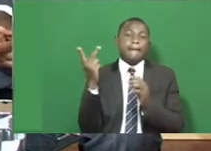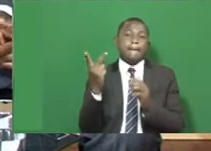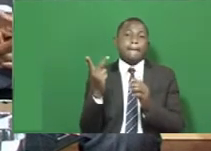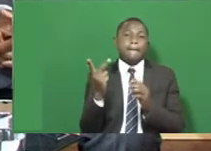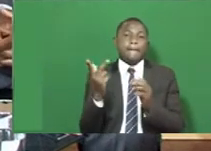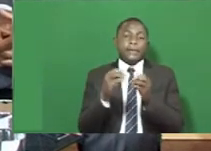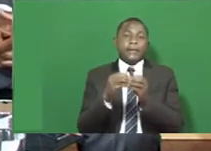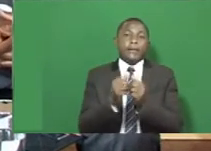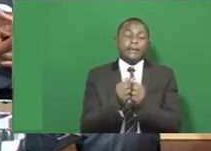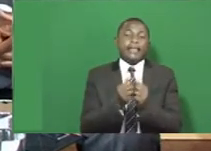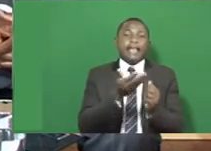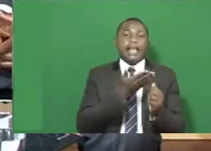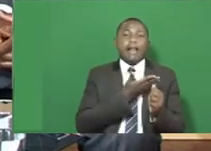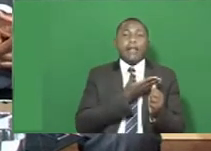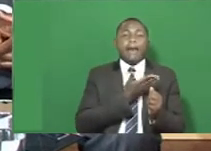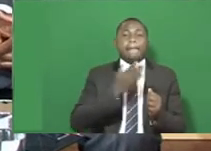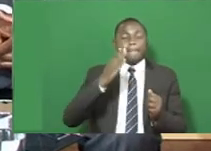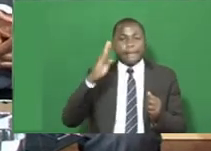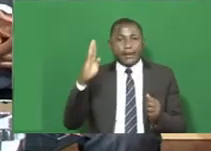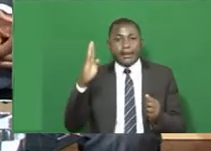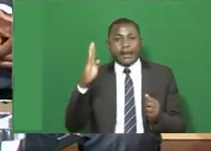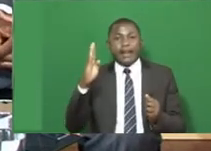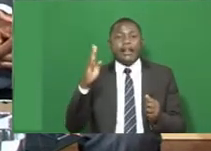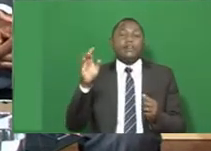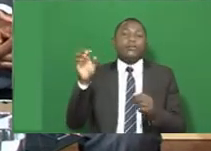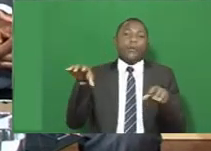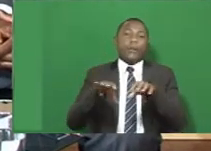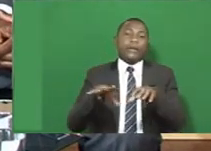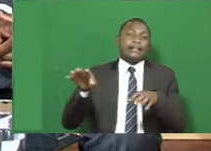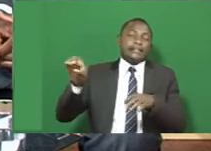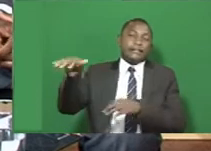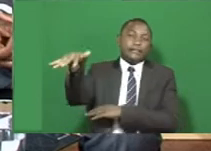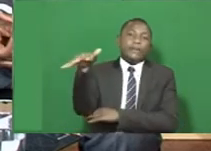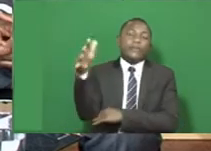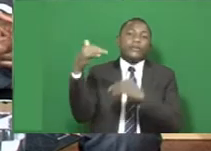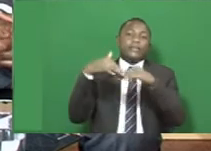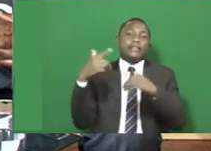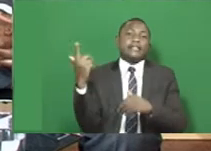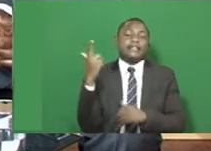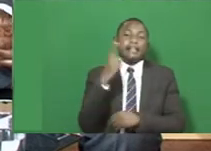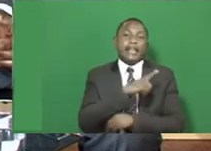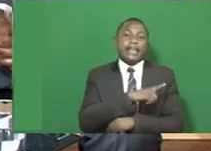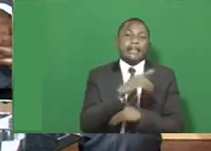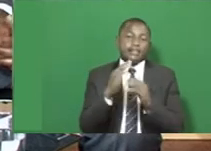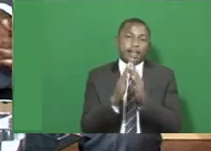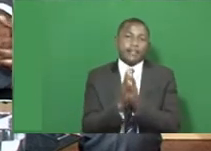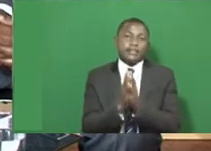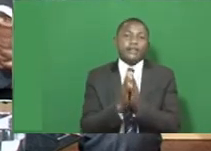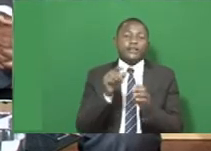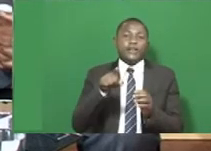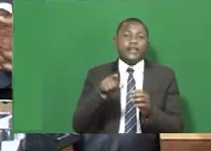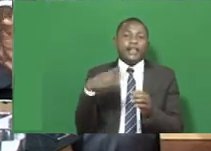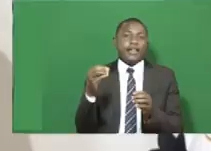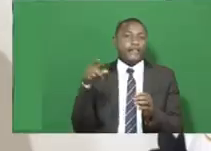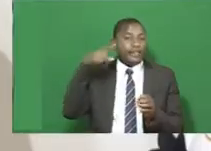Betera, nari Assistant Publishing Director ku East Zimbabwe Conference of the Seventh-day Adventist Church. Mustudio